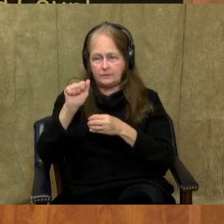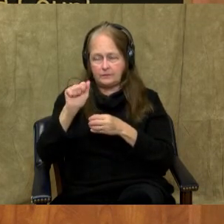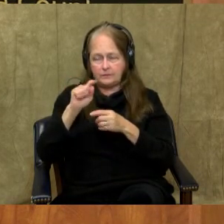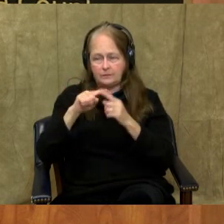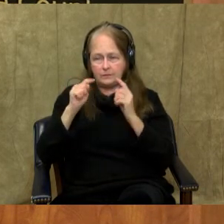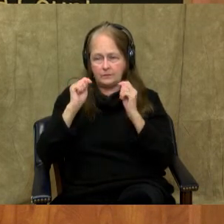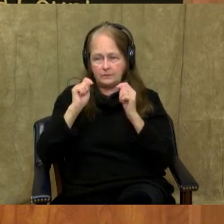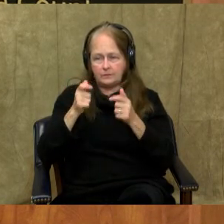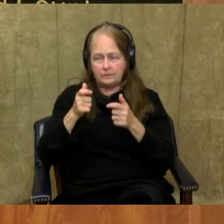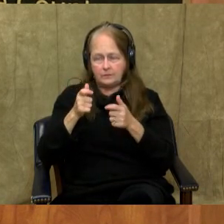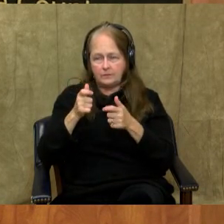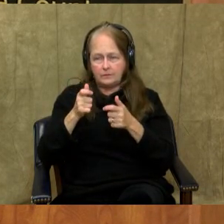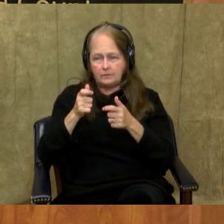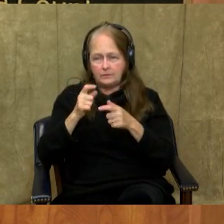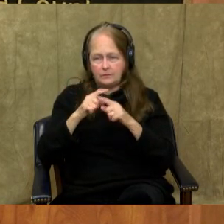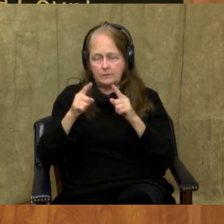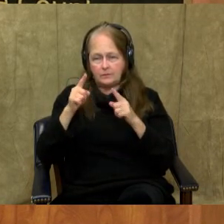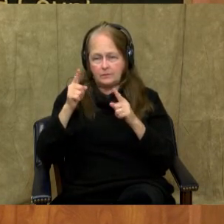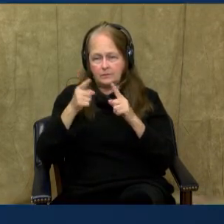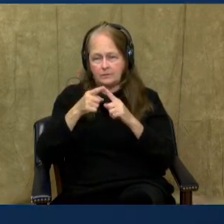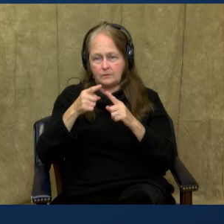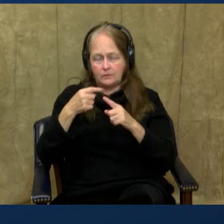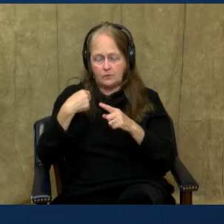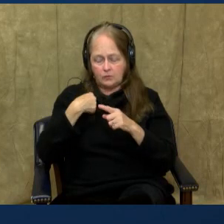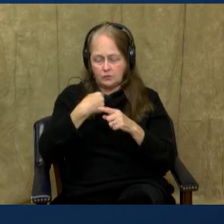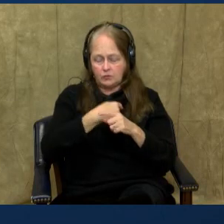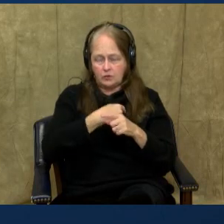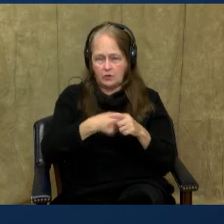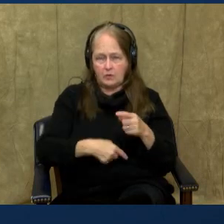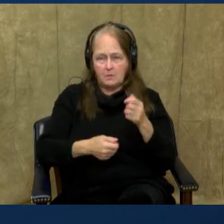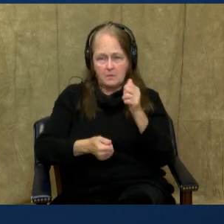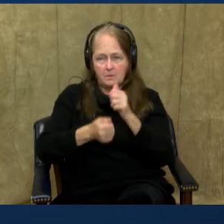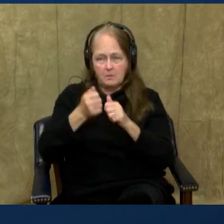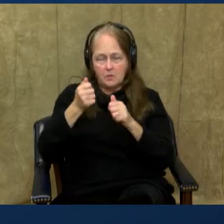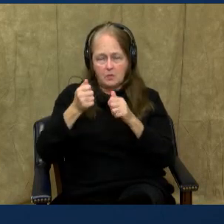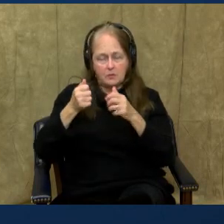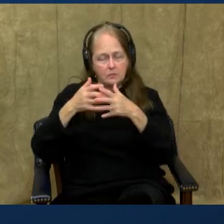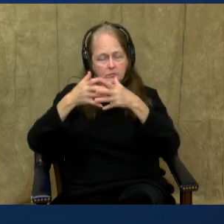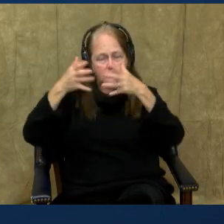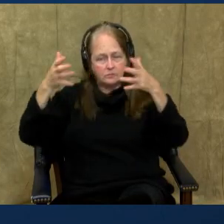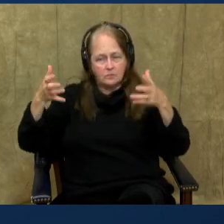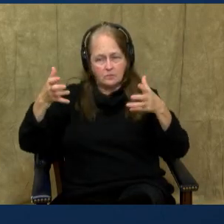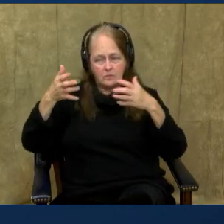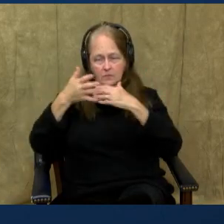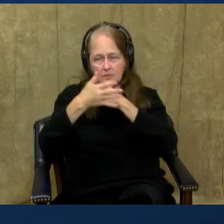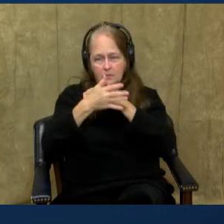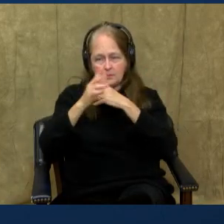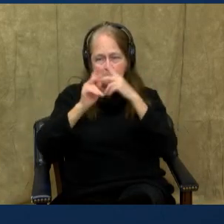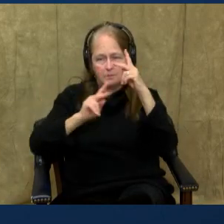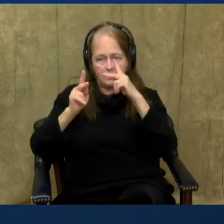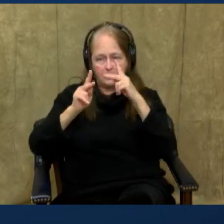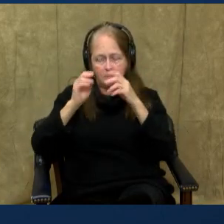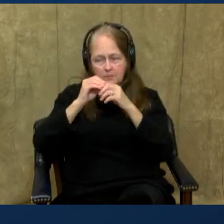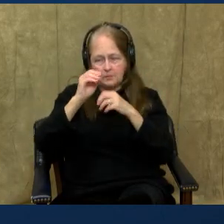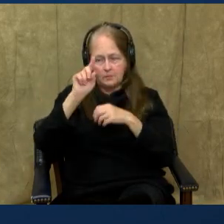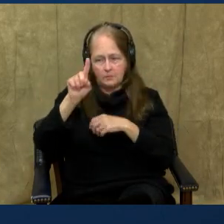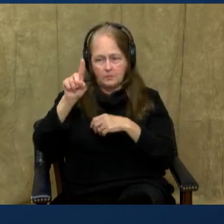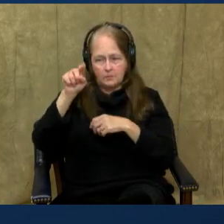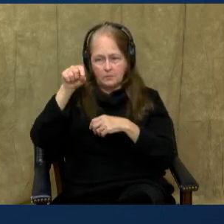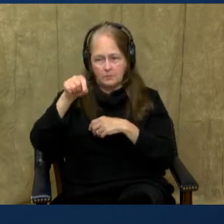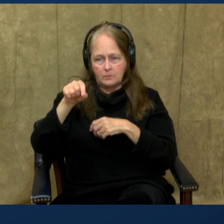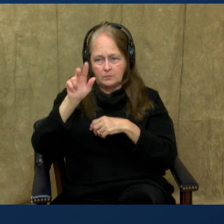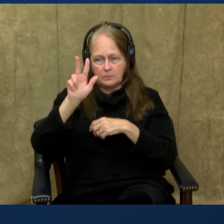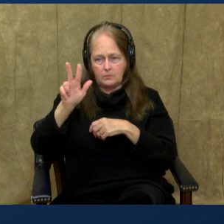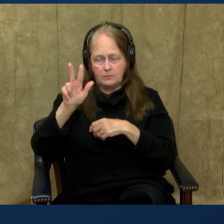region. But first of all, China, as we mentioned, is the most populated country in the world. It's about